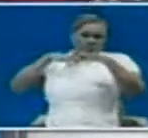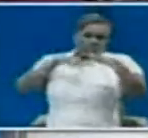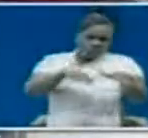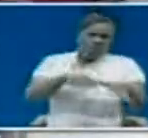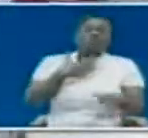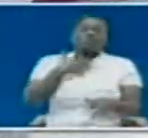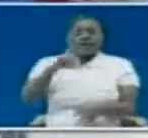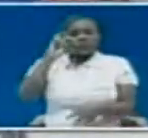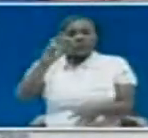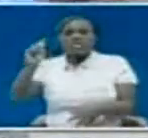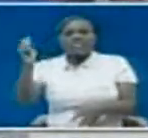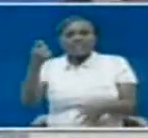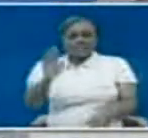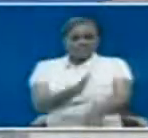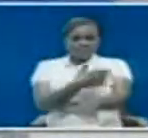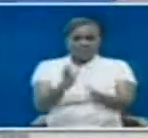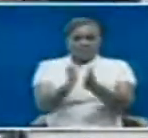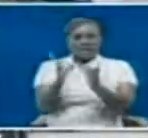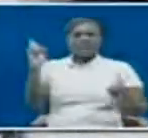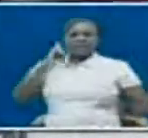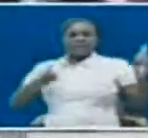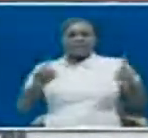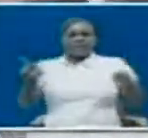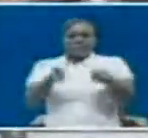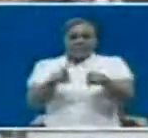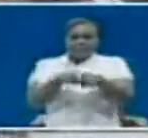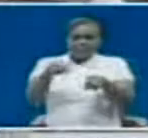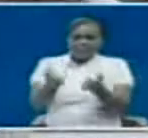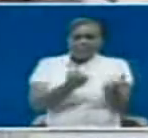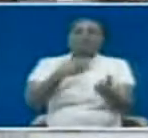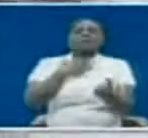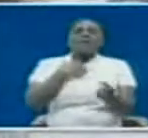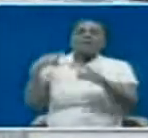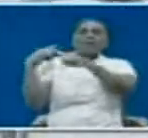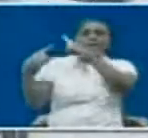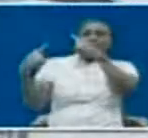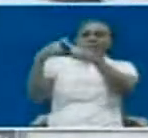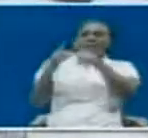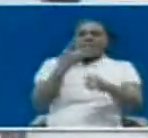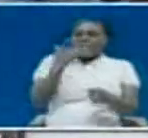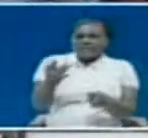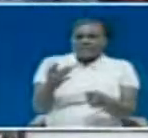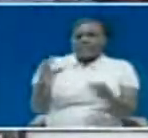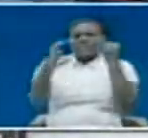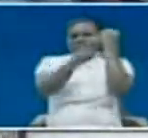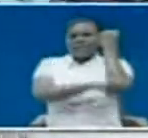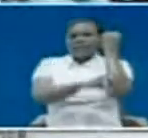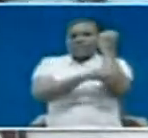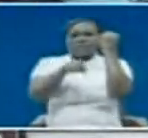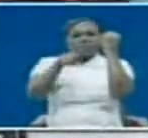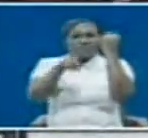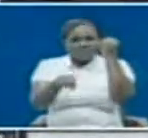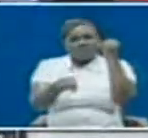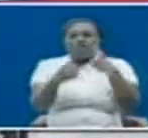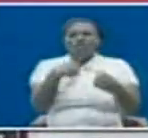cuisine, music, and dance. Most of the visitors admitted they wanted to experience a taste of the country they have heard so much